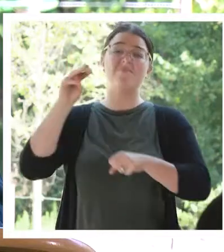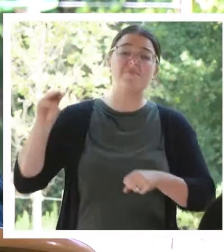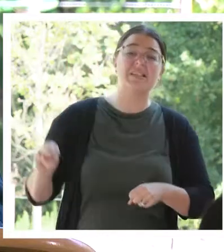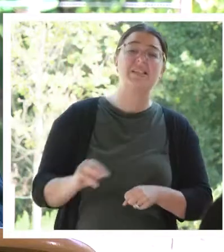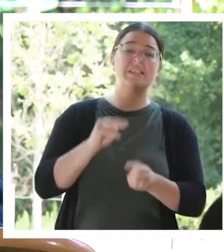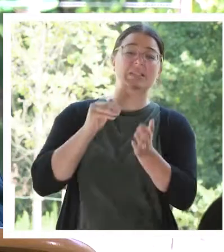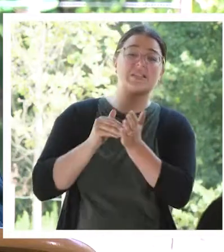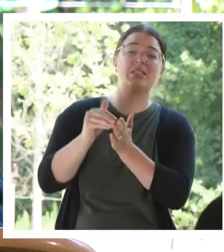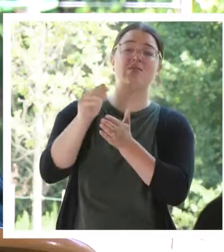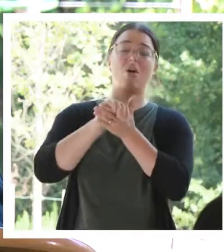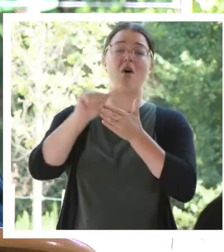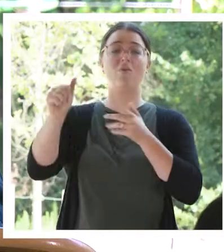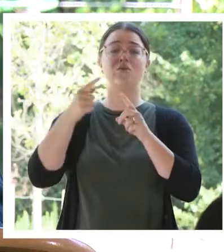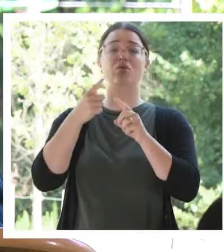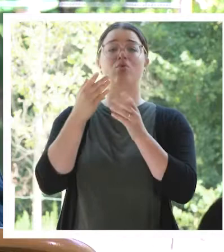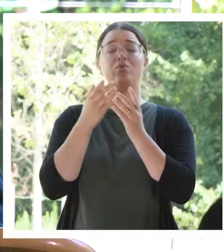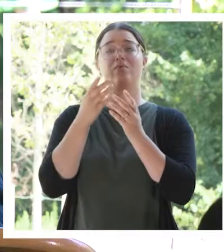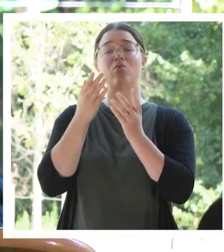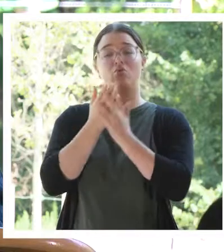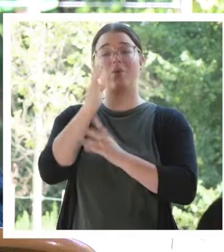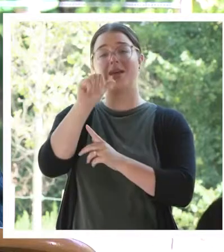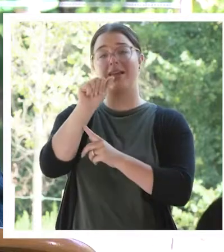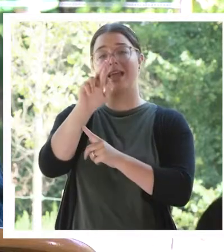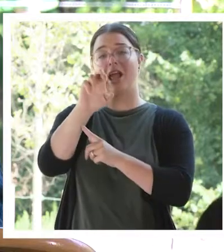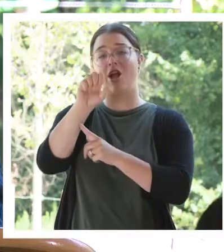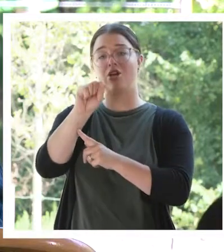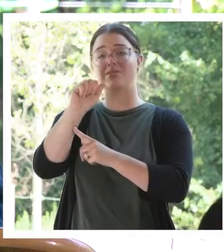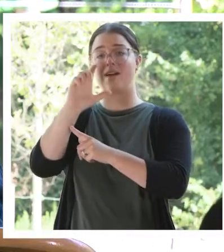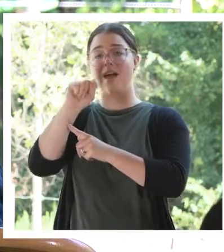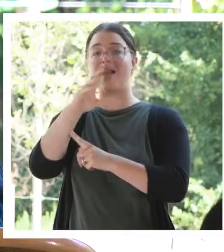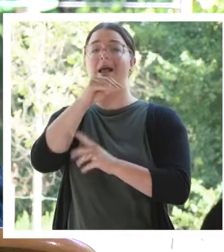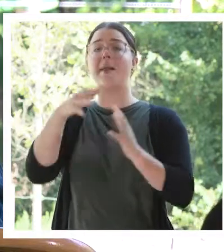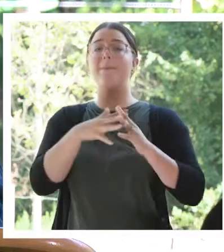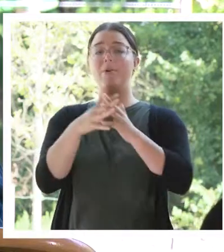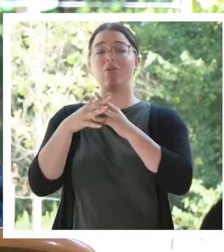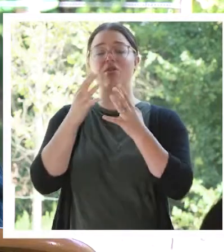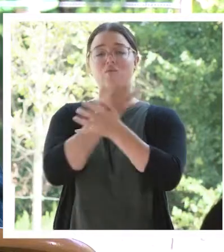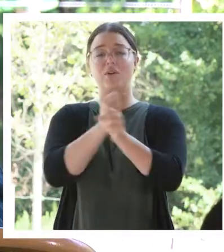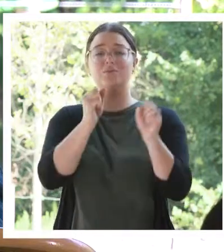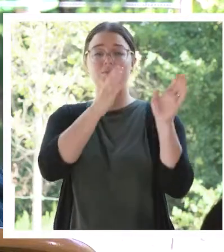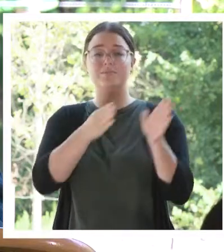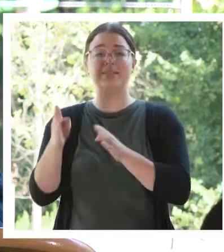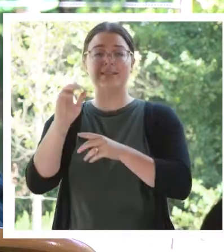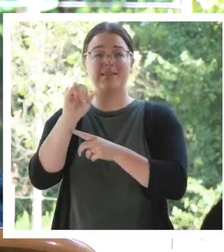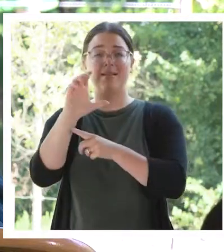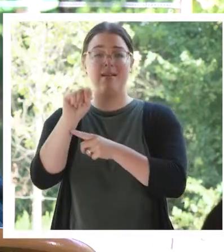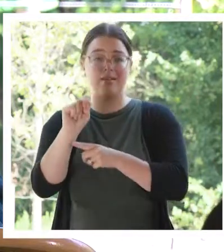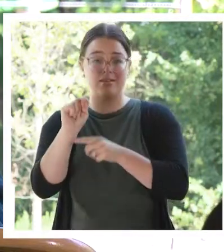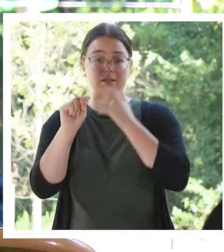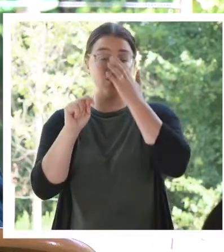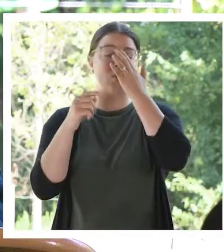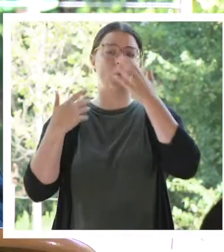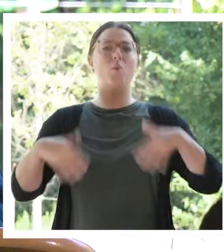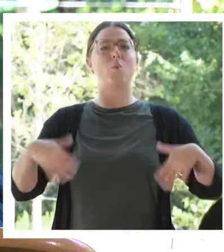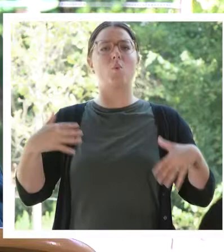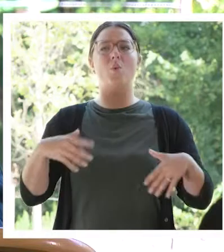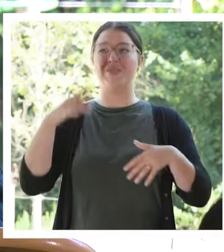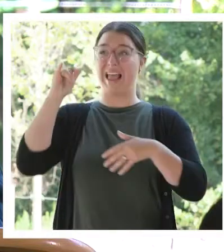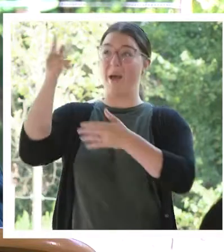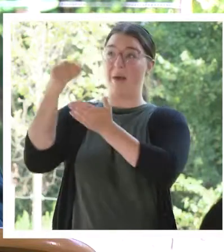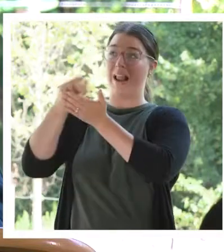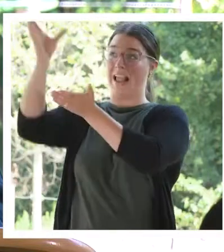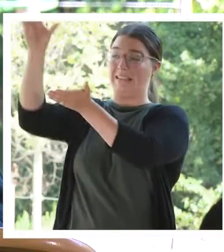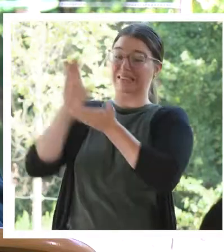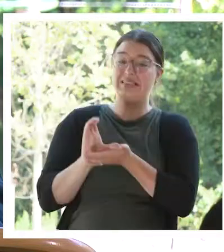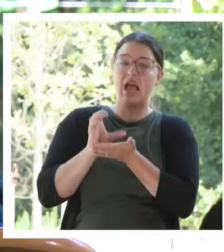through the CARES Act and then the American Rescue Plan Act to help with our public health response and also